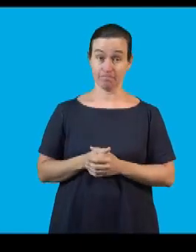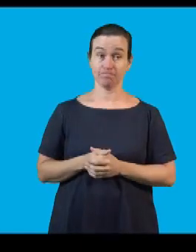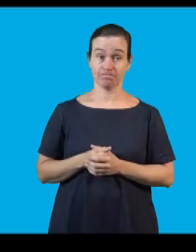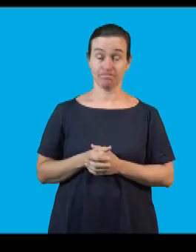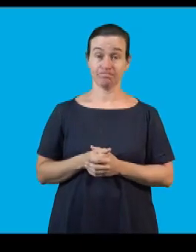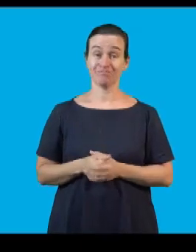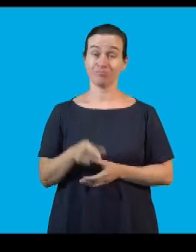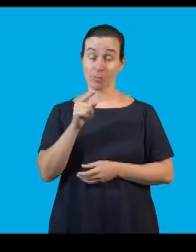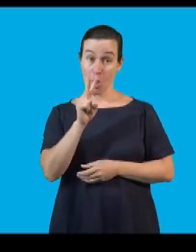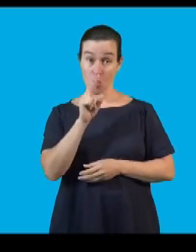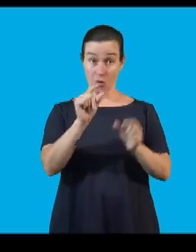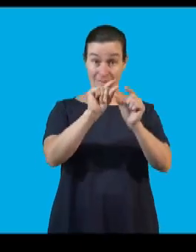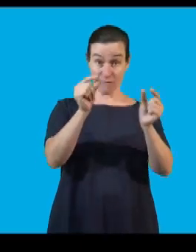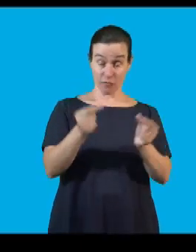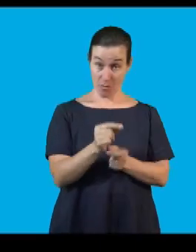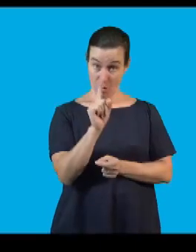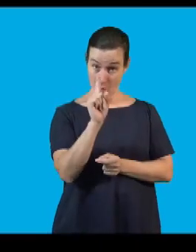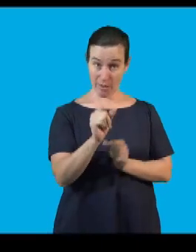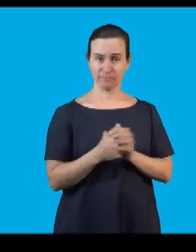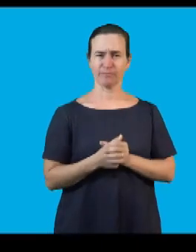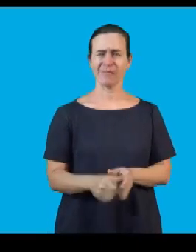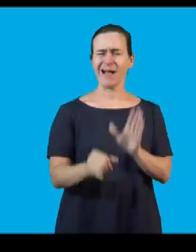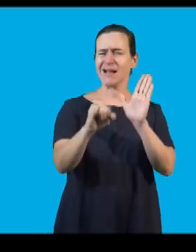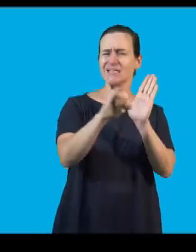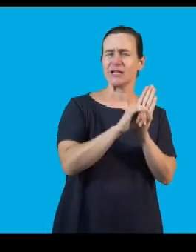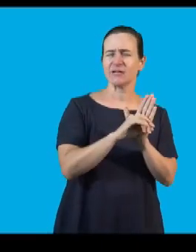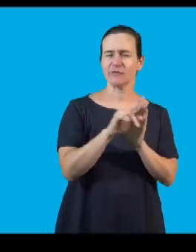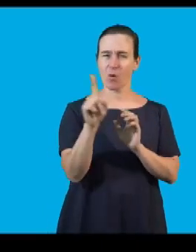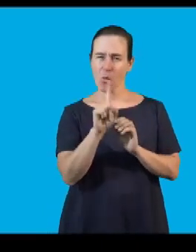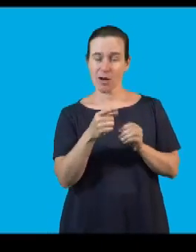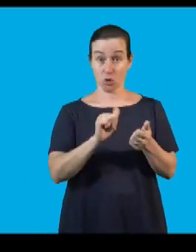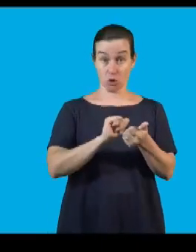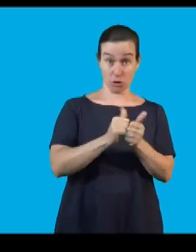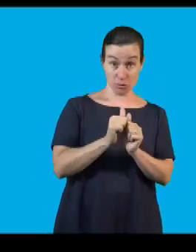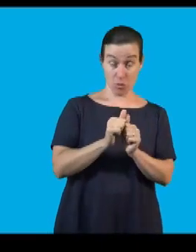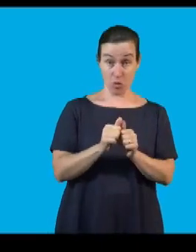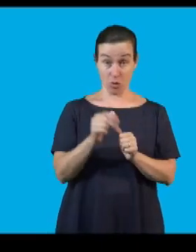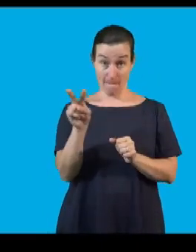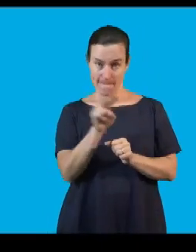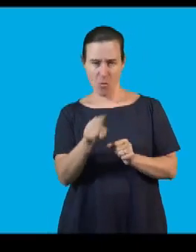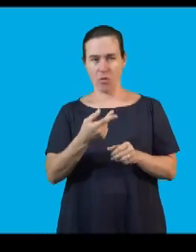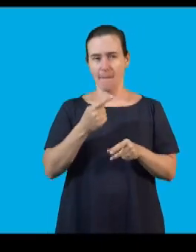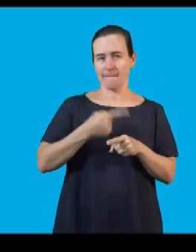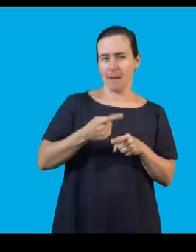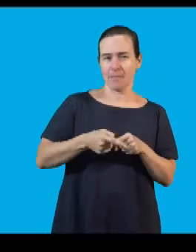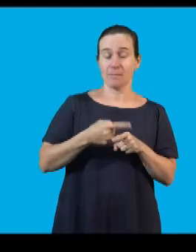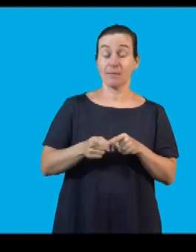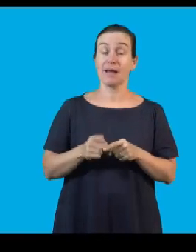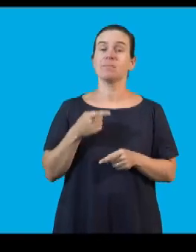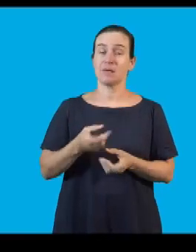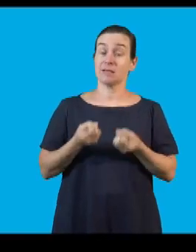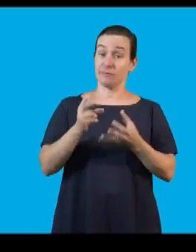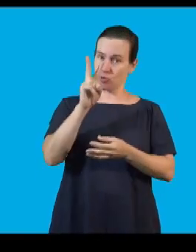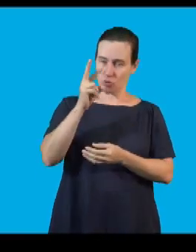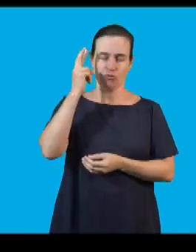question reads, refer to frame 1. Identify the sport that Andy and Chalky are talking about, and you need to give 2